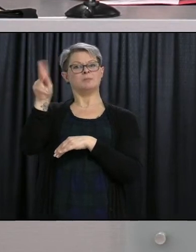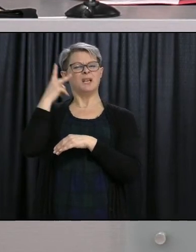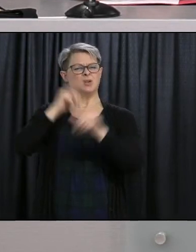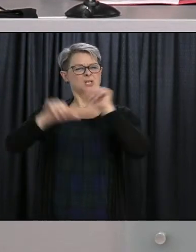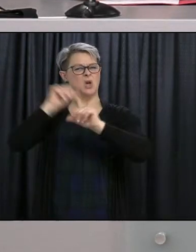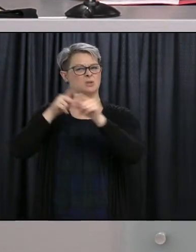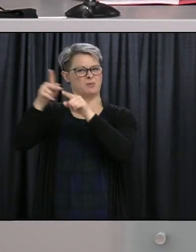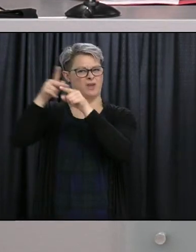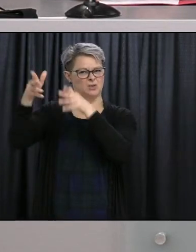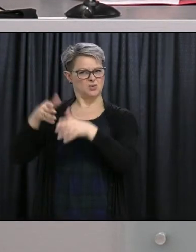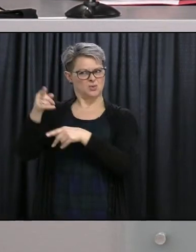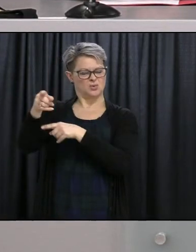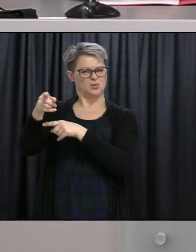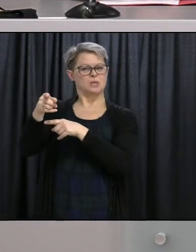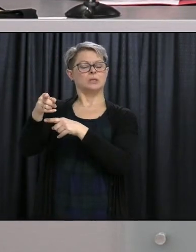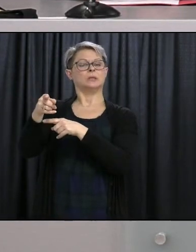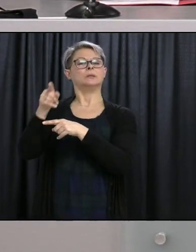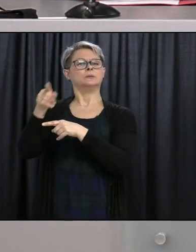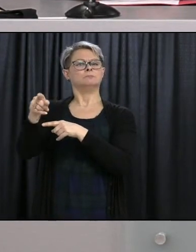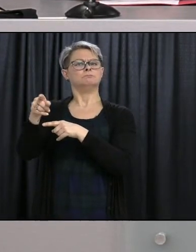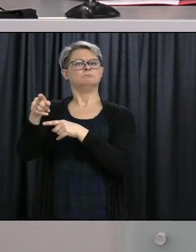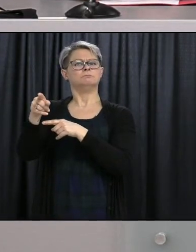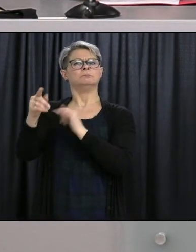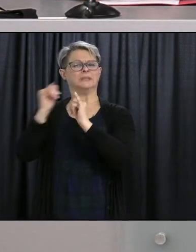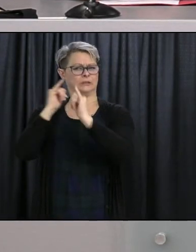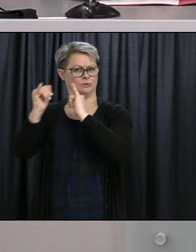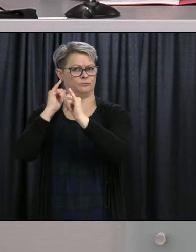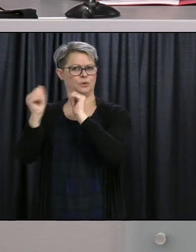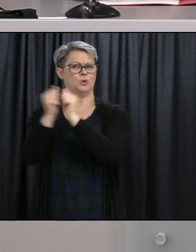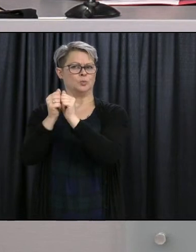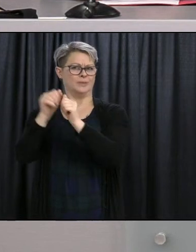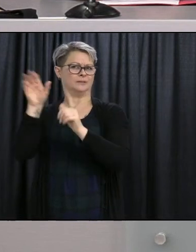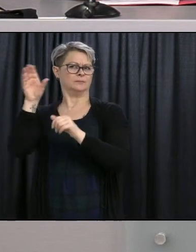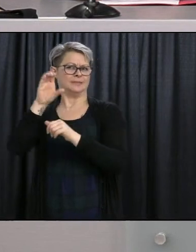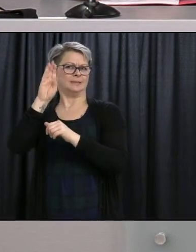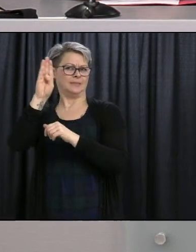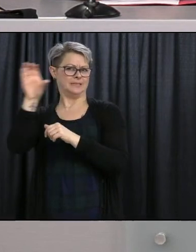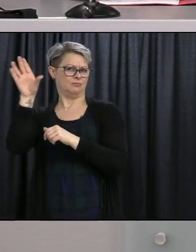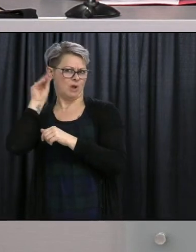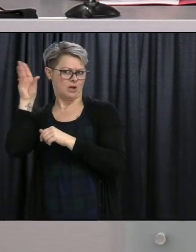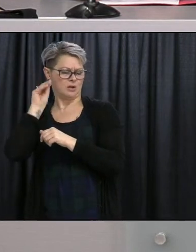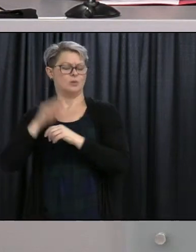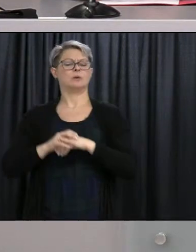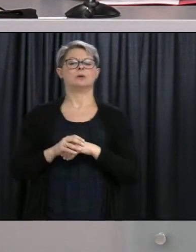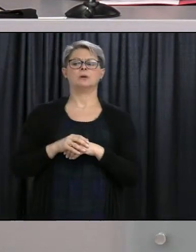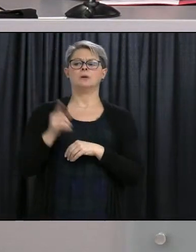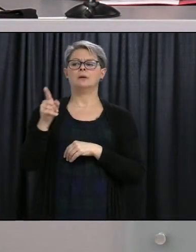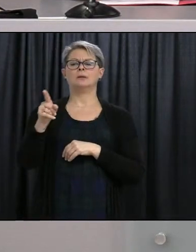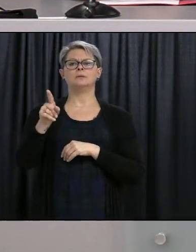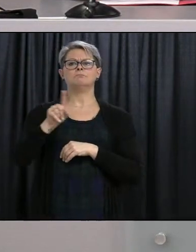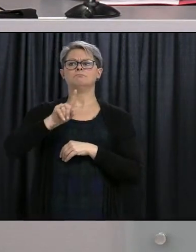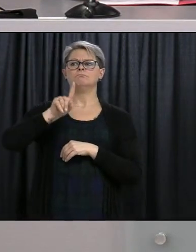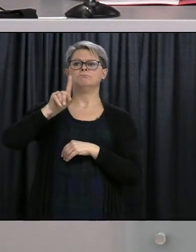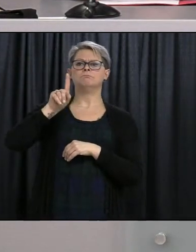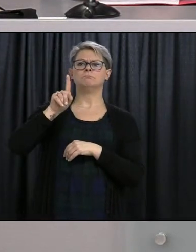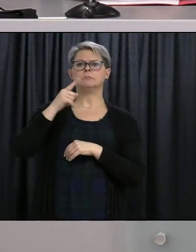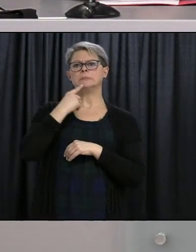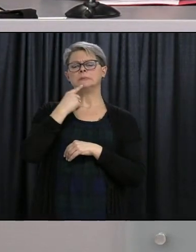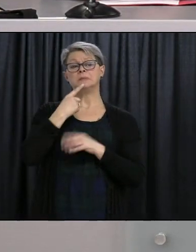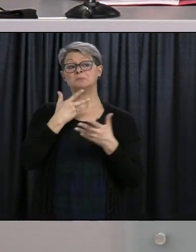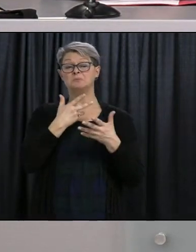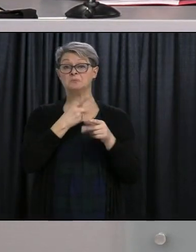did an interview with CBC Radio, and his view is that it's absolutely inappropriate for you to be chairing